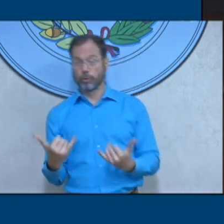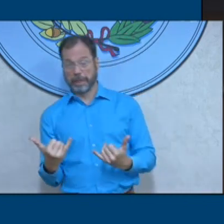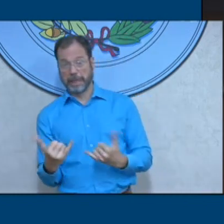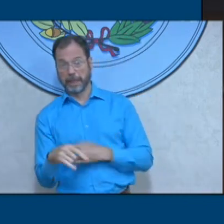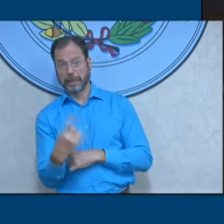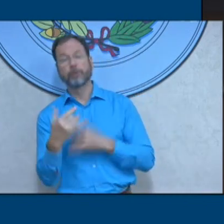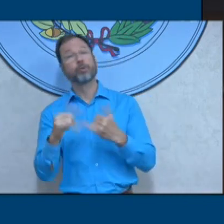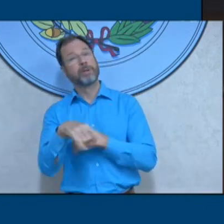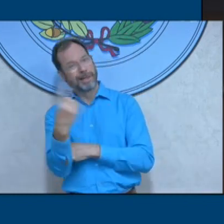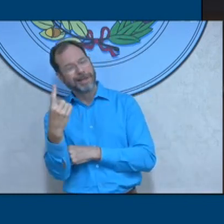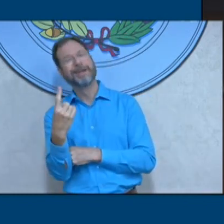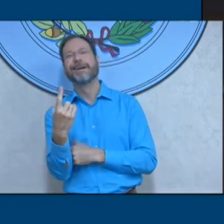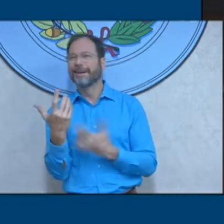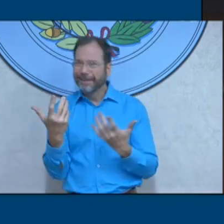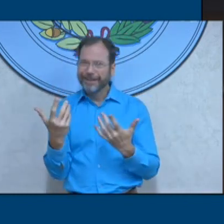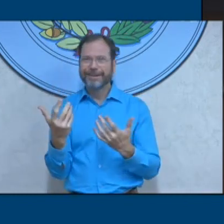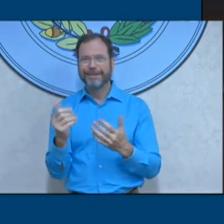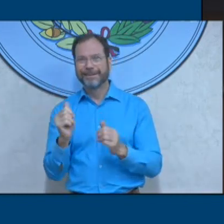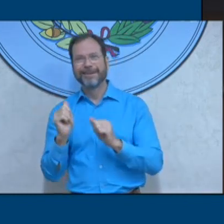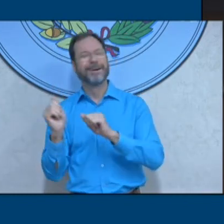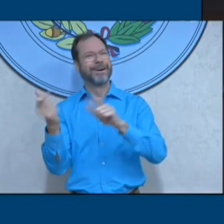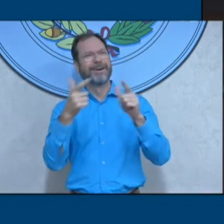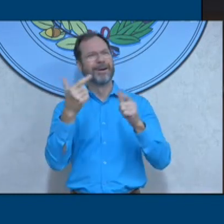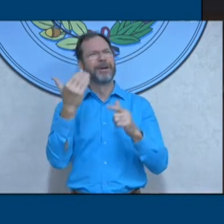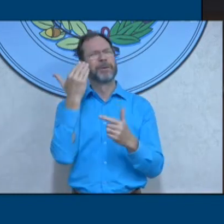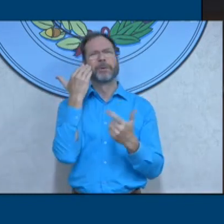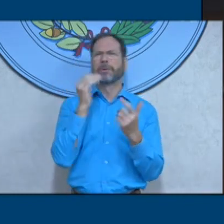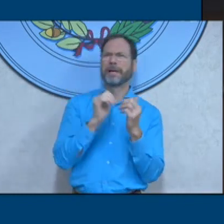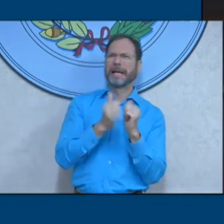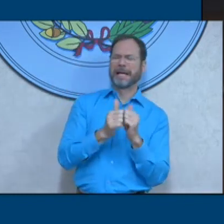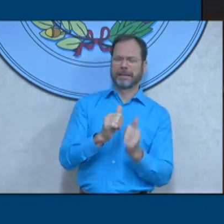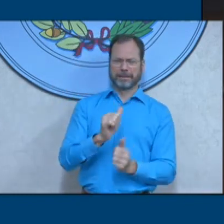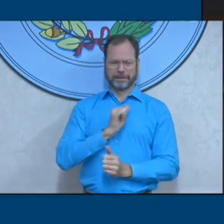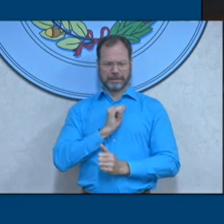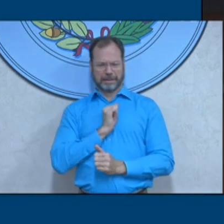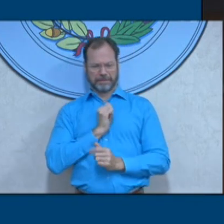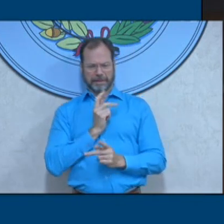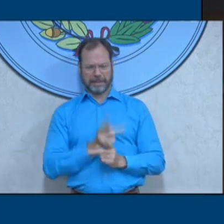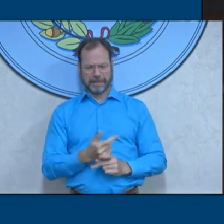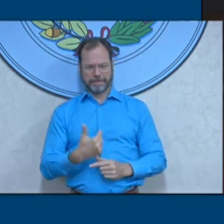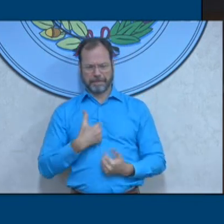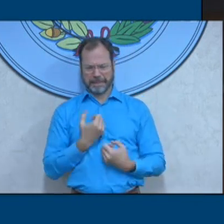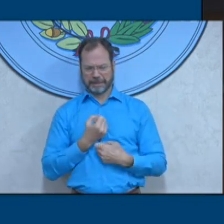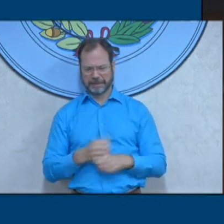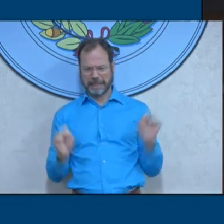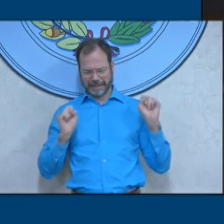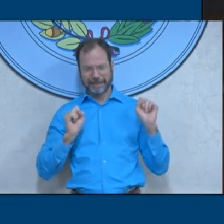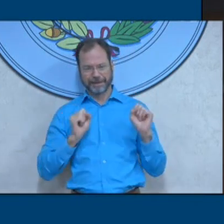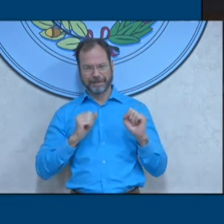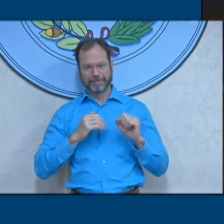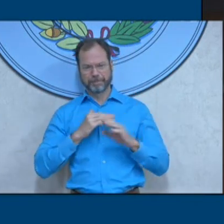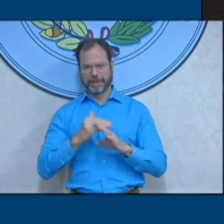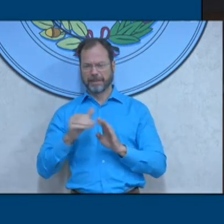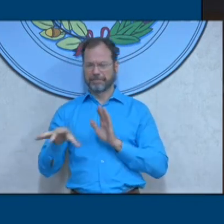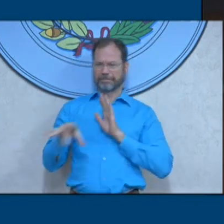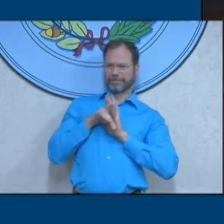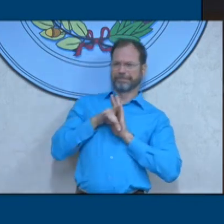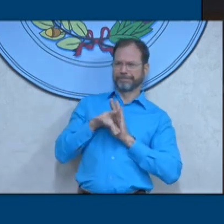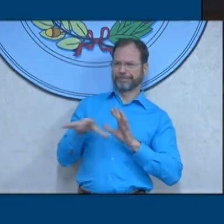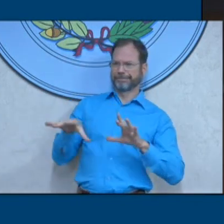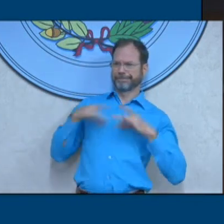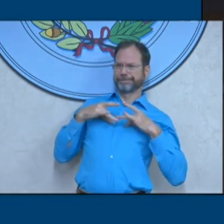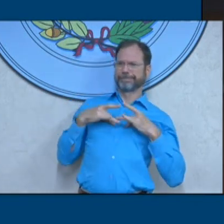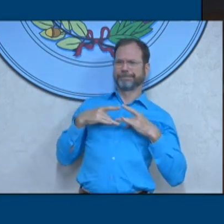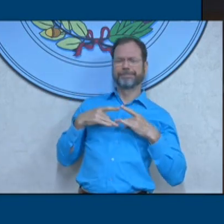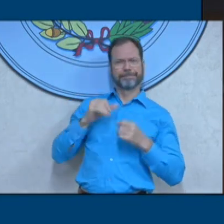today everyone now knows how to make safe decisions to prevent contracting